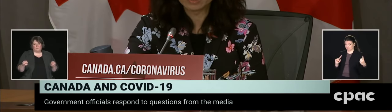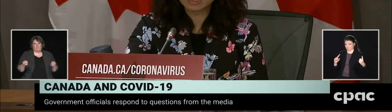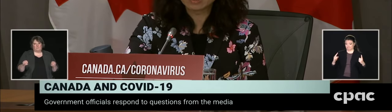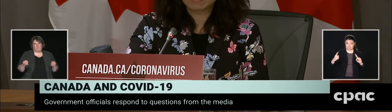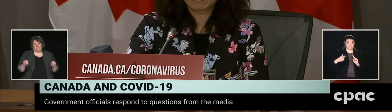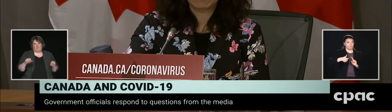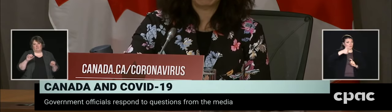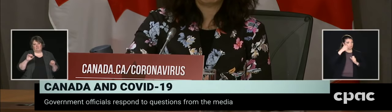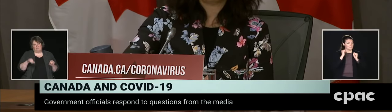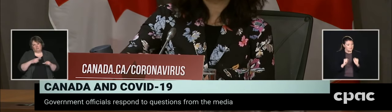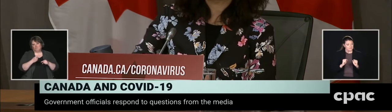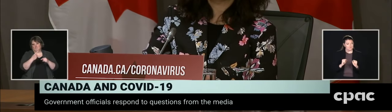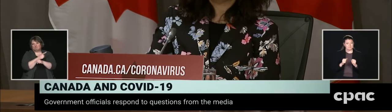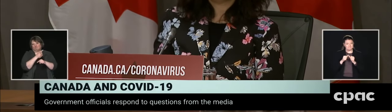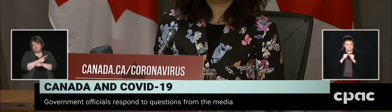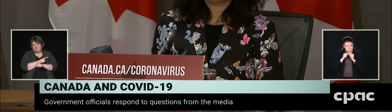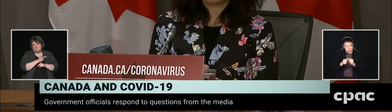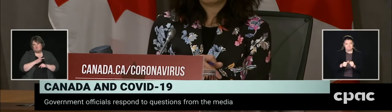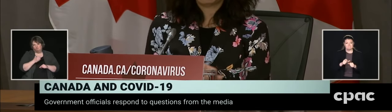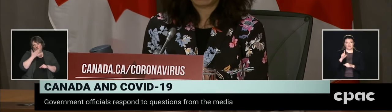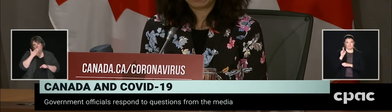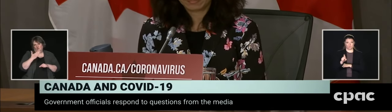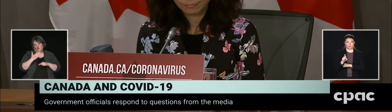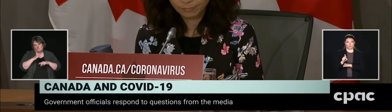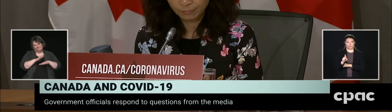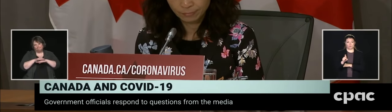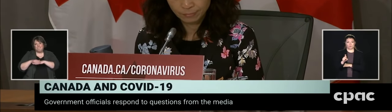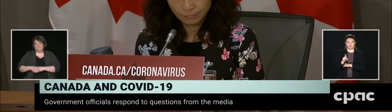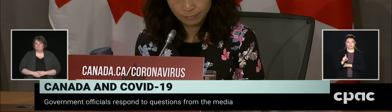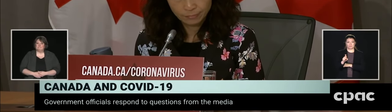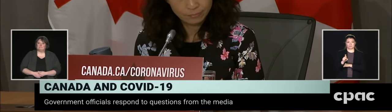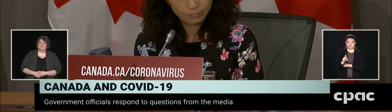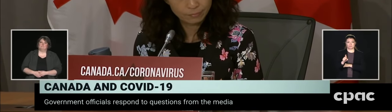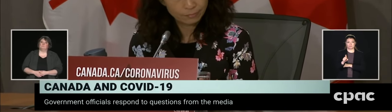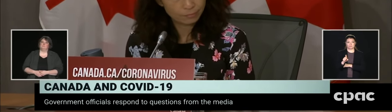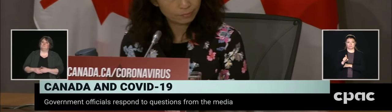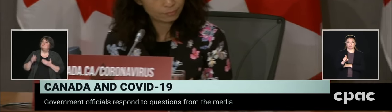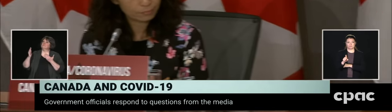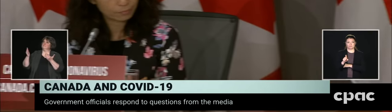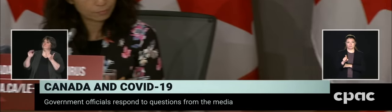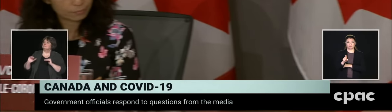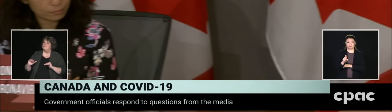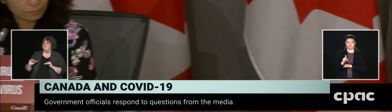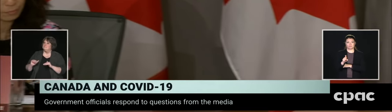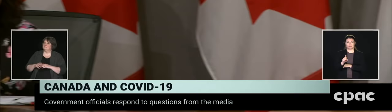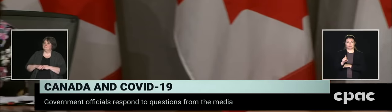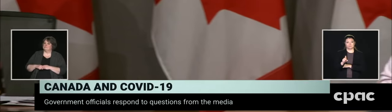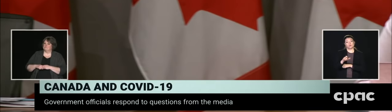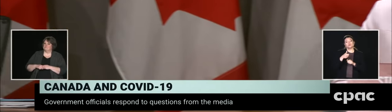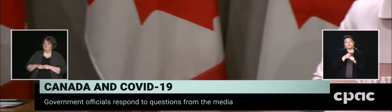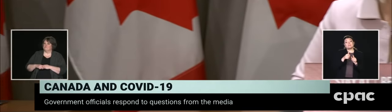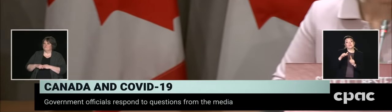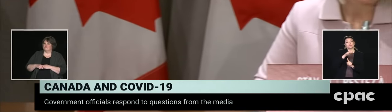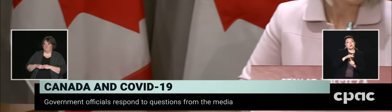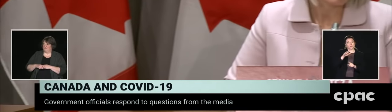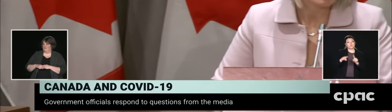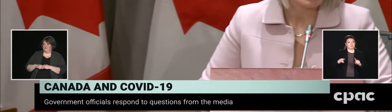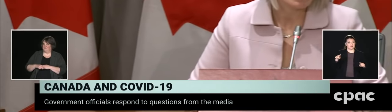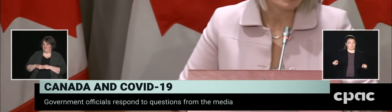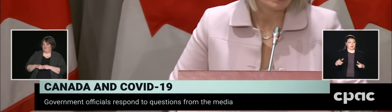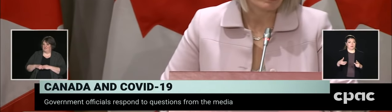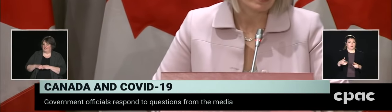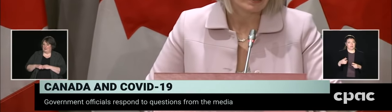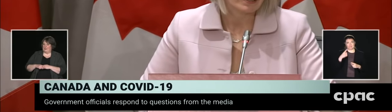feasible advice. Thank you, Dr. Mike. No question? No, absolutely. If there was not a way for me to practice